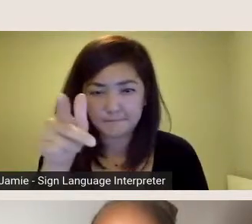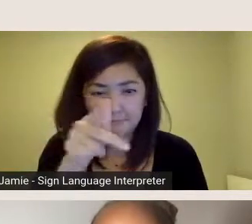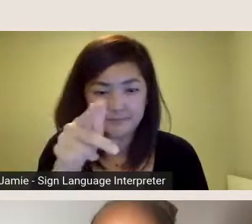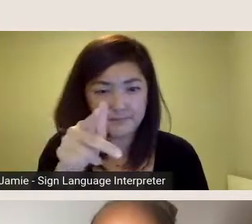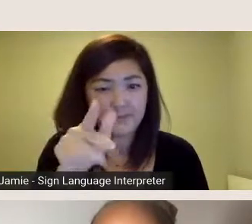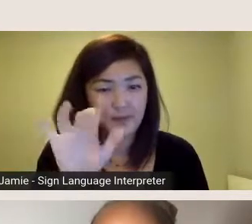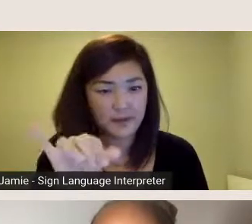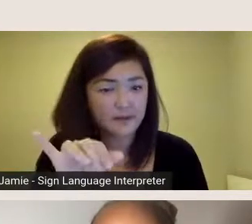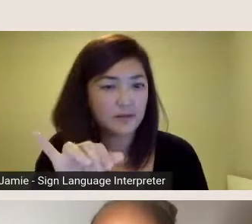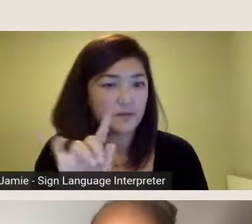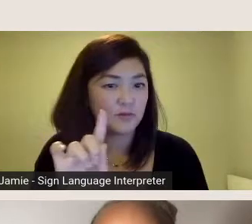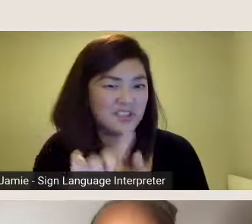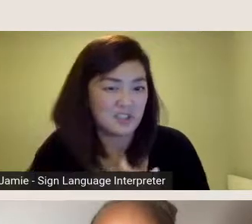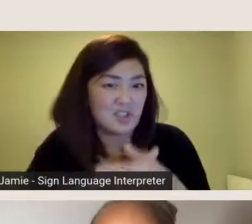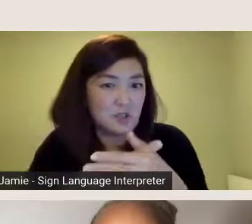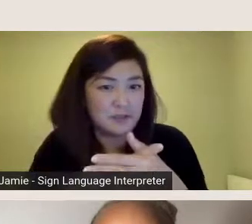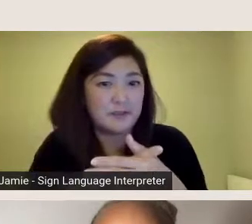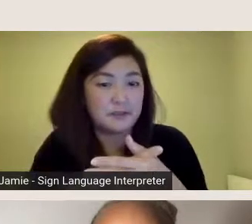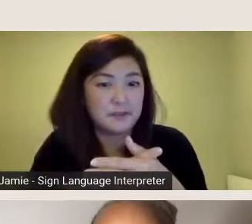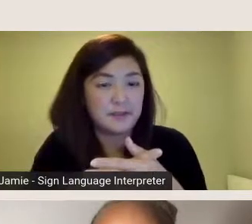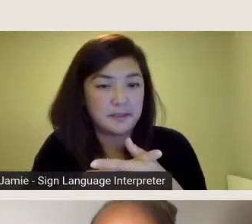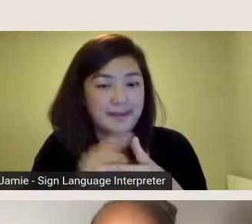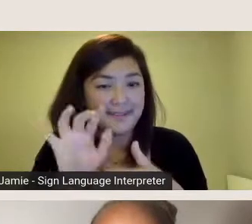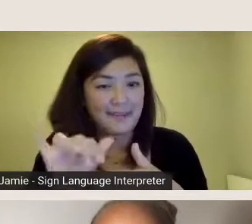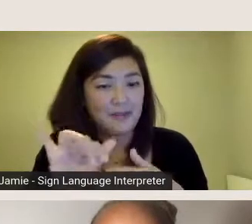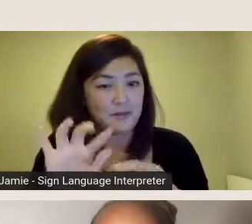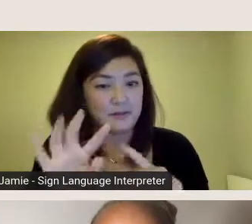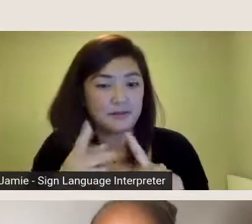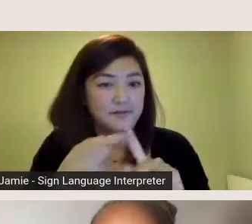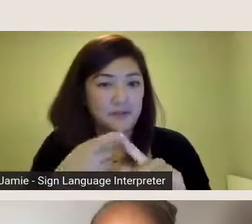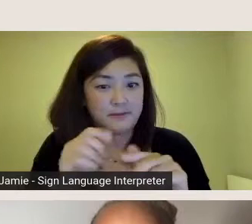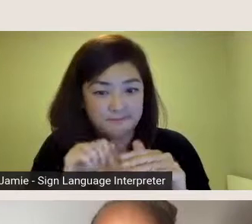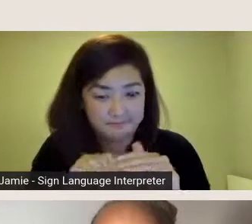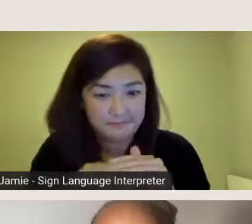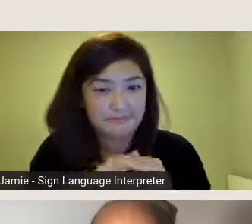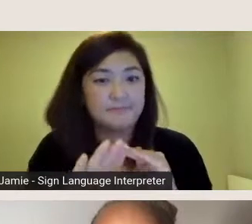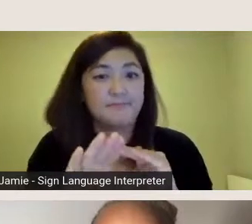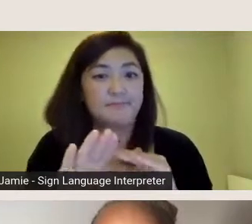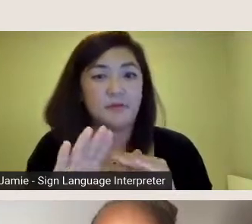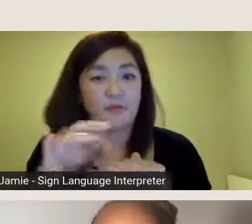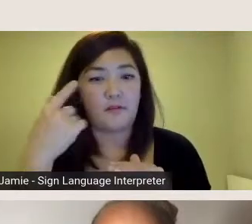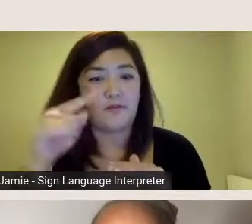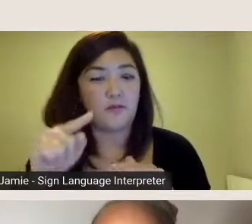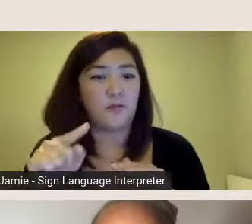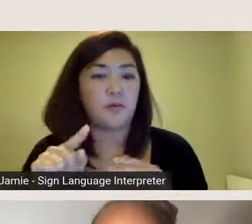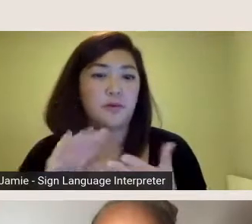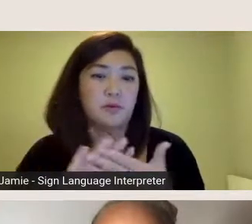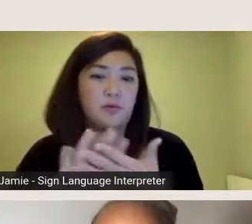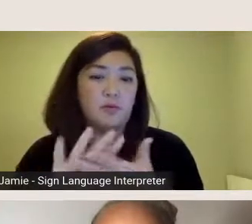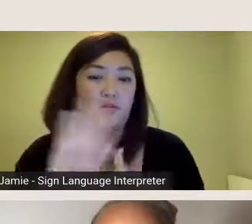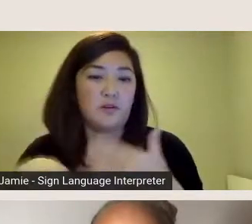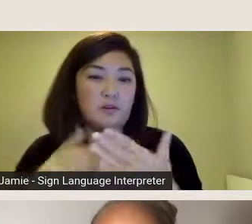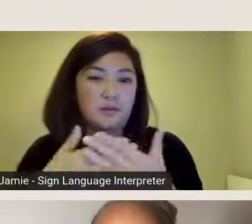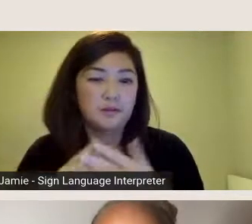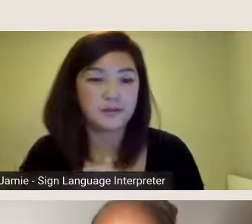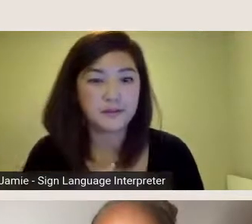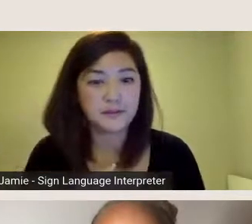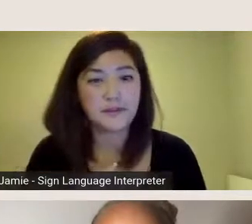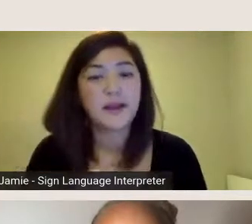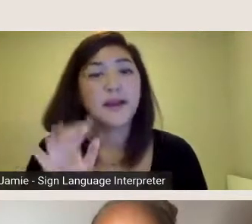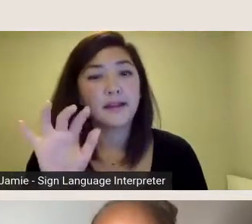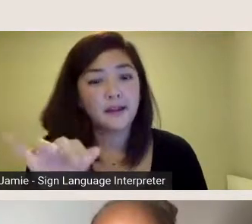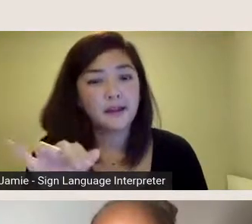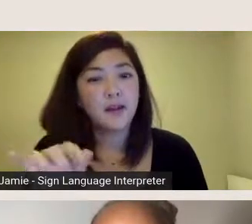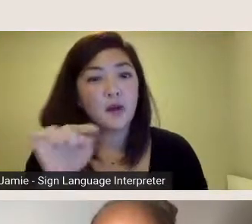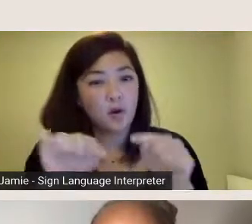the footage began, and where, it's sort of the entry point into the storytelling in this film was. And then we had to go back and